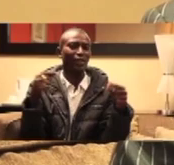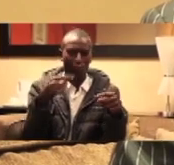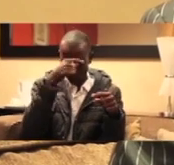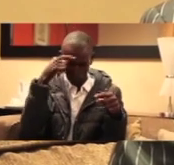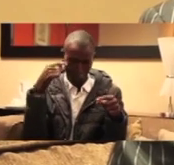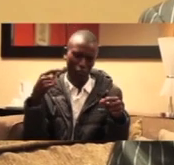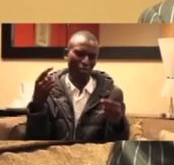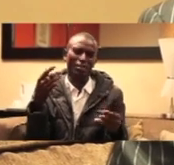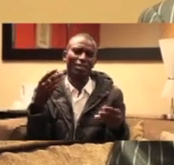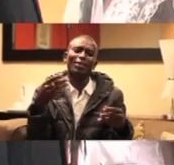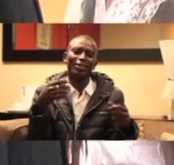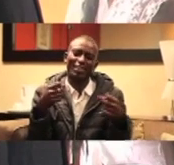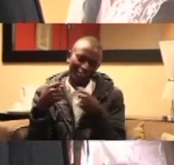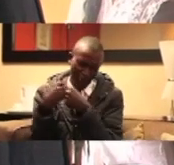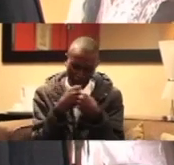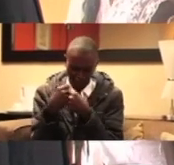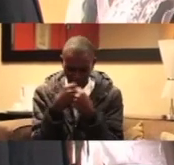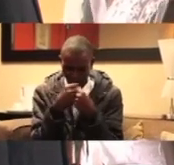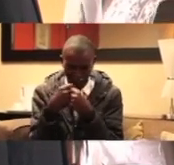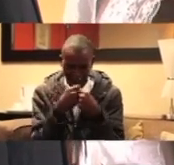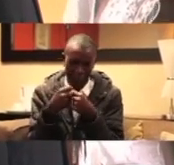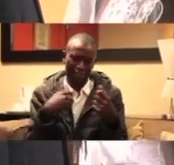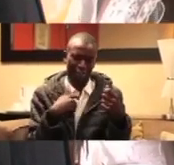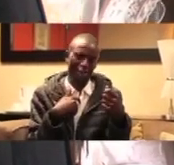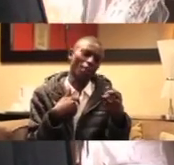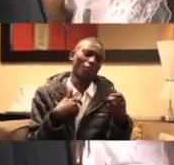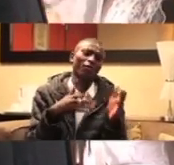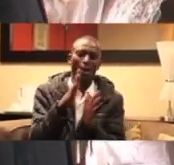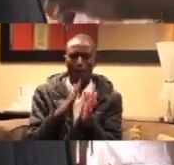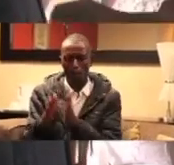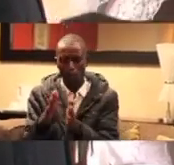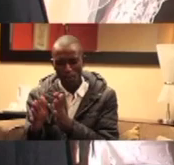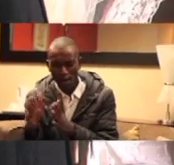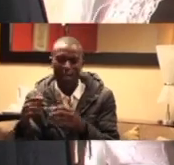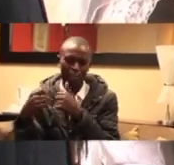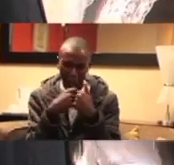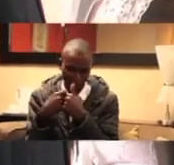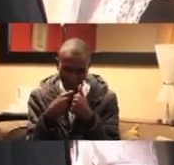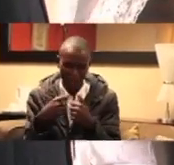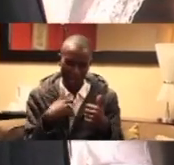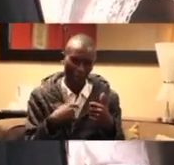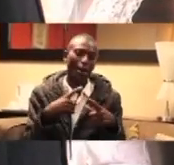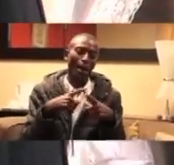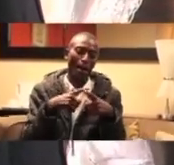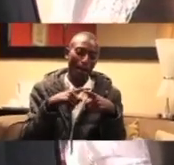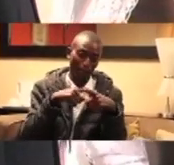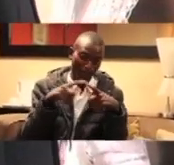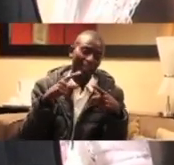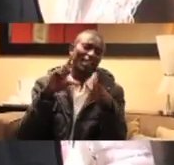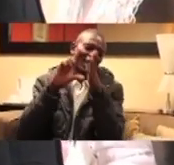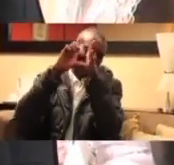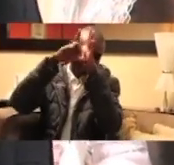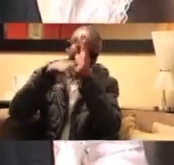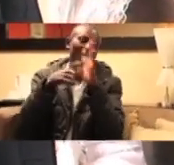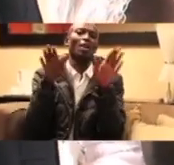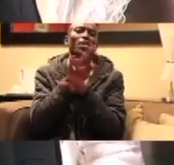to do it. We struggled to organize it, but later resources were enough. At the beginning, we